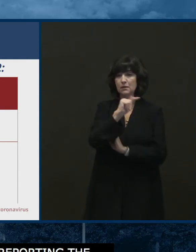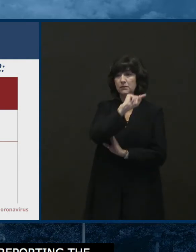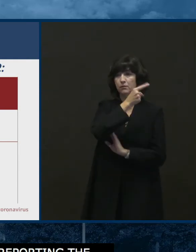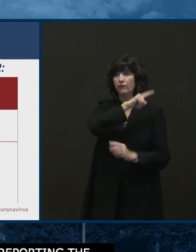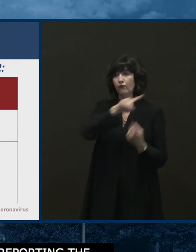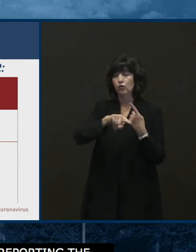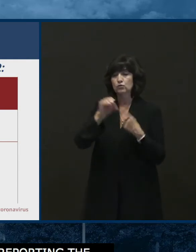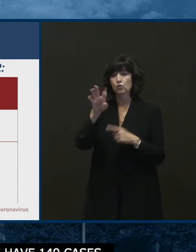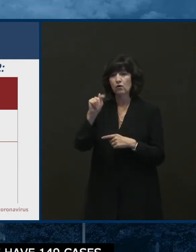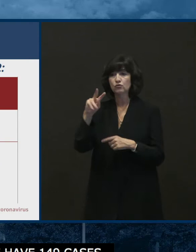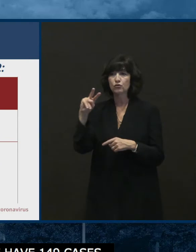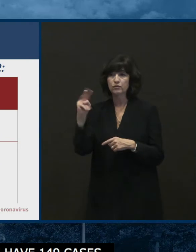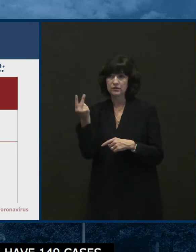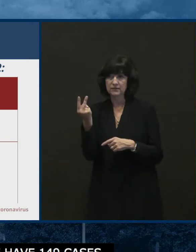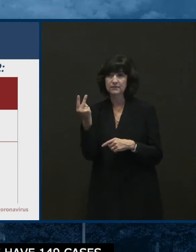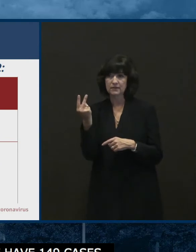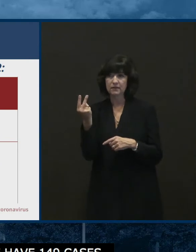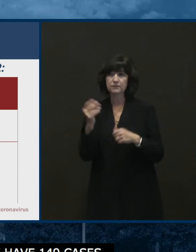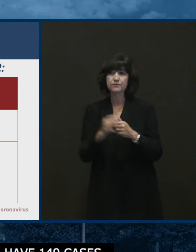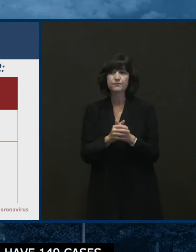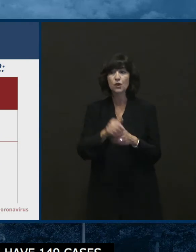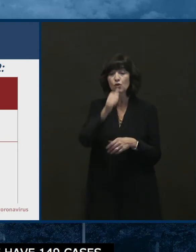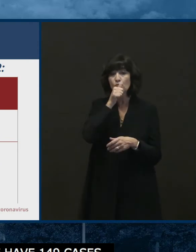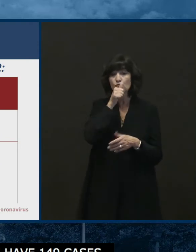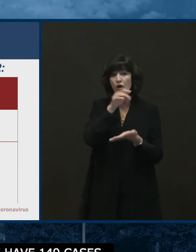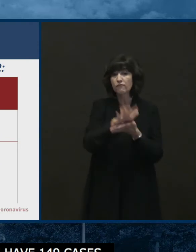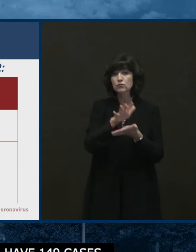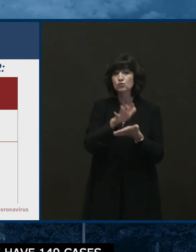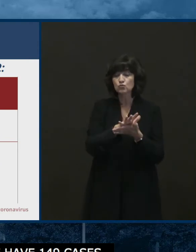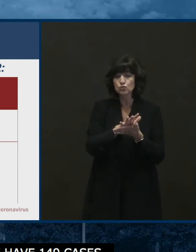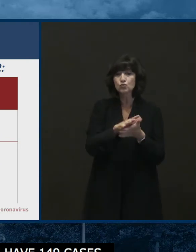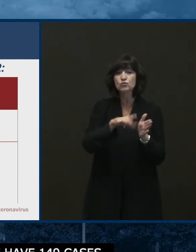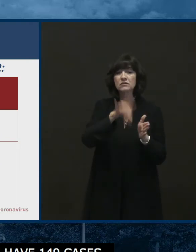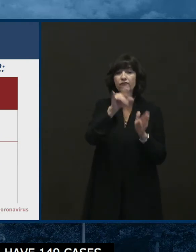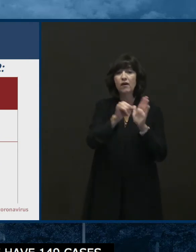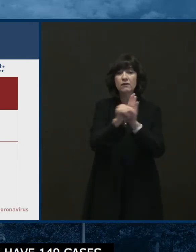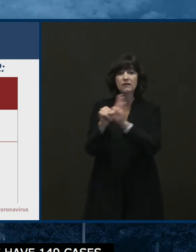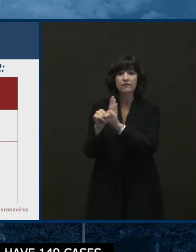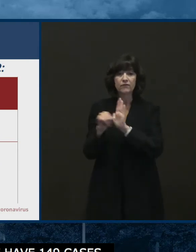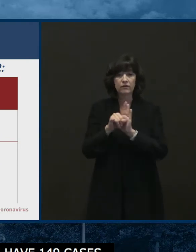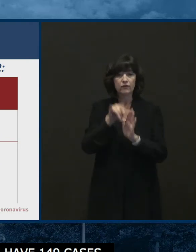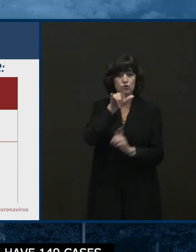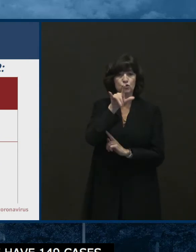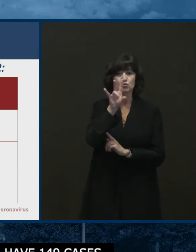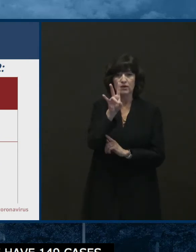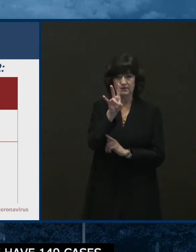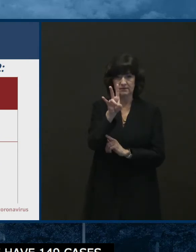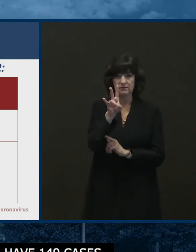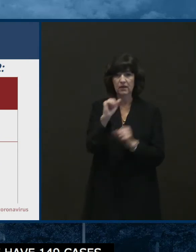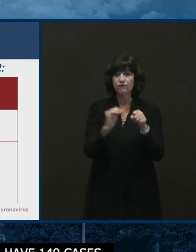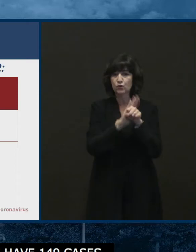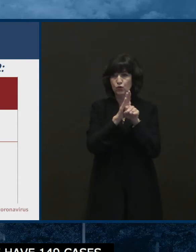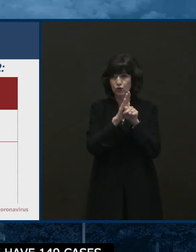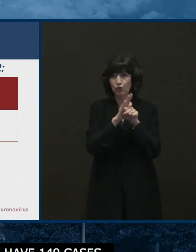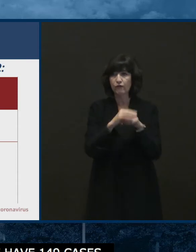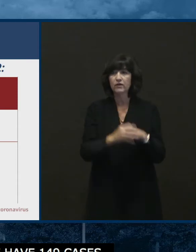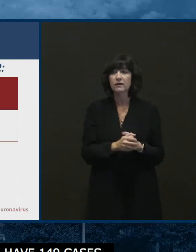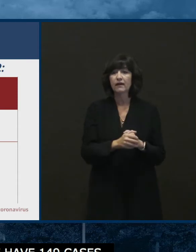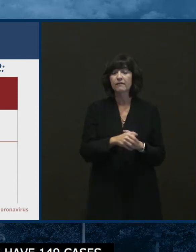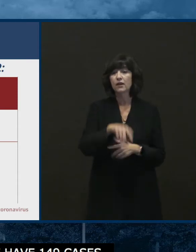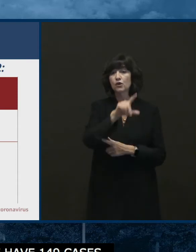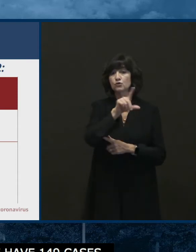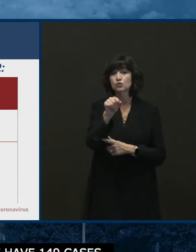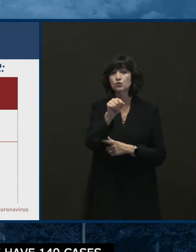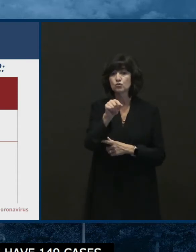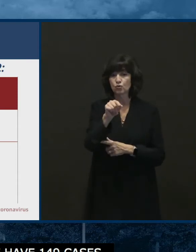27 cases among our private school educators and students through last Friday, and 20 cases among Delaware Child